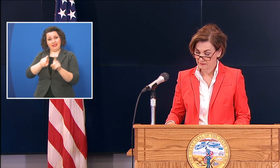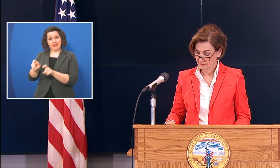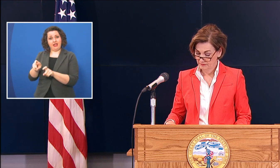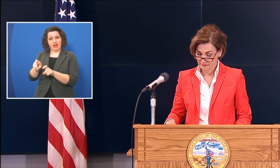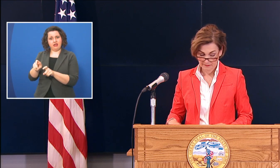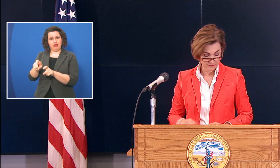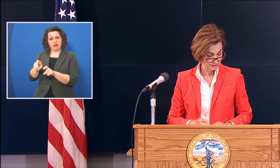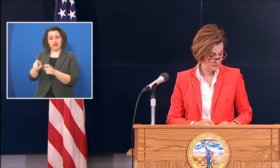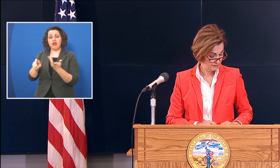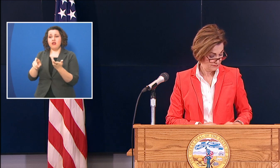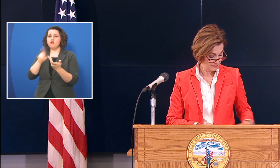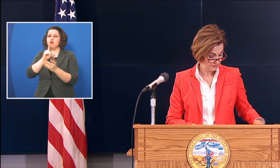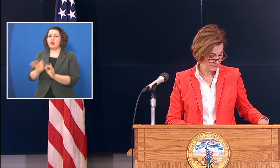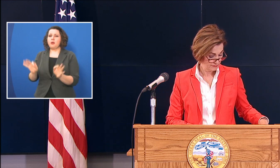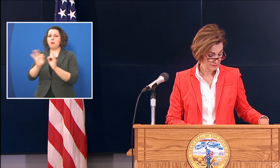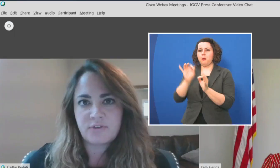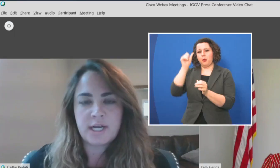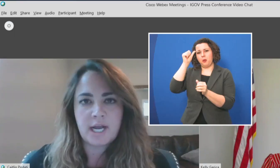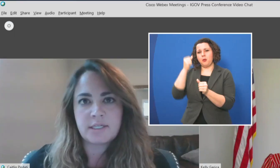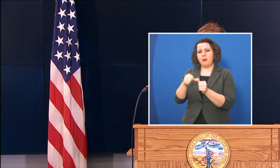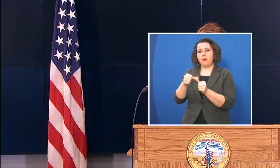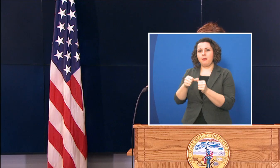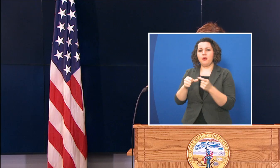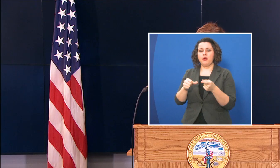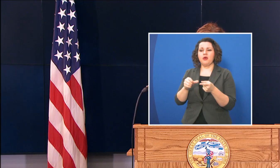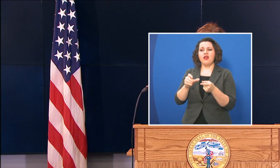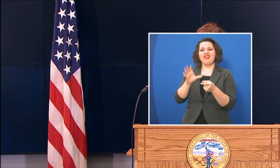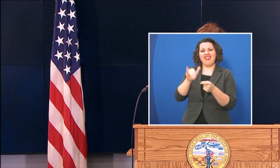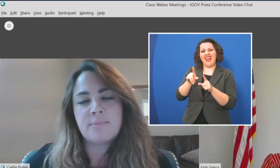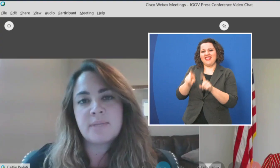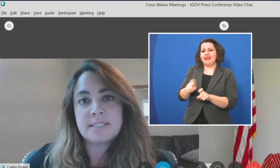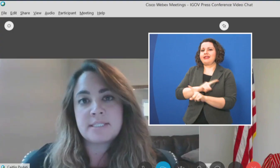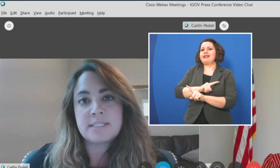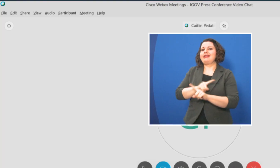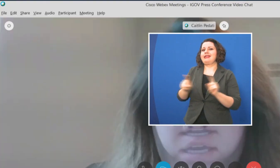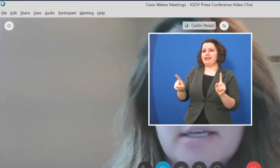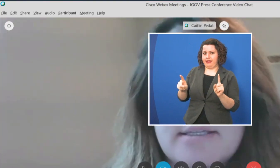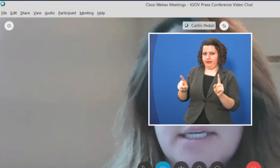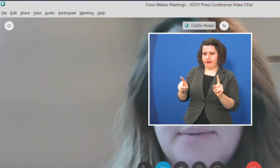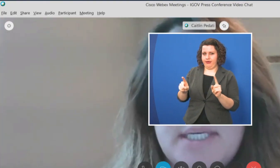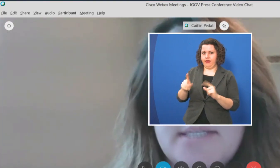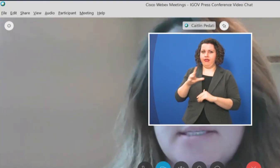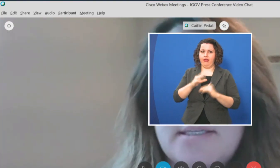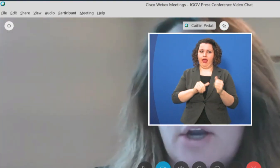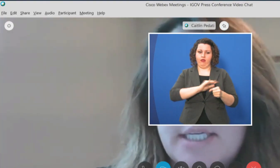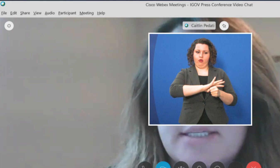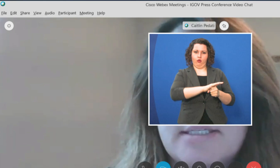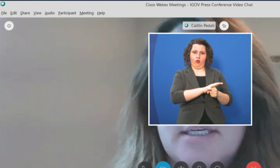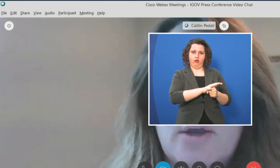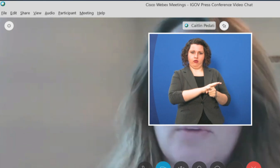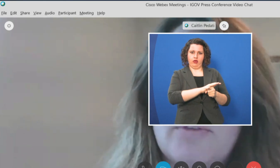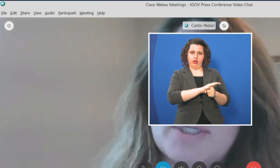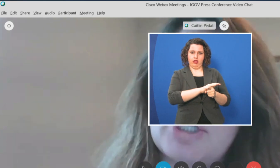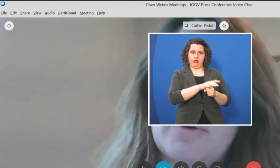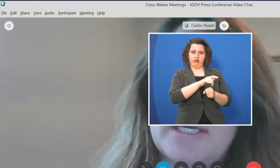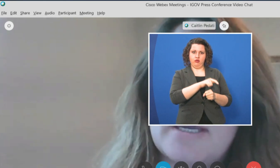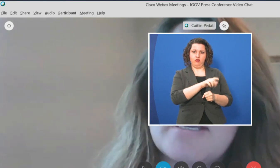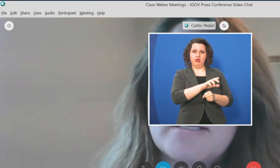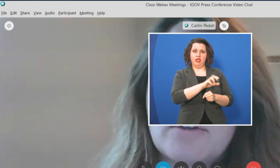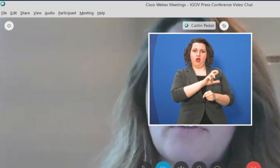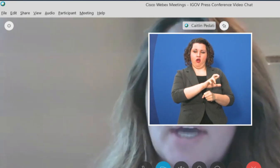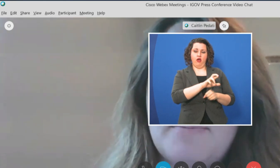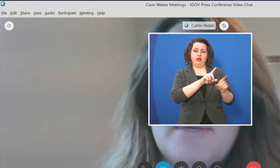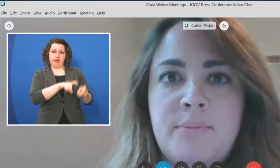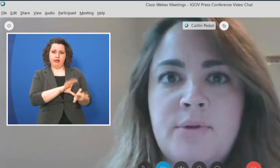it's important to keep in mind that this is a different kind of test from the diagnostic PCR testing that we've been